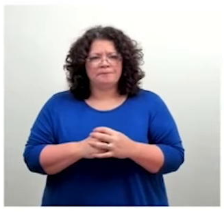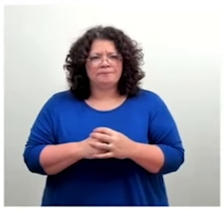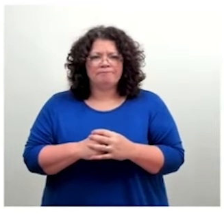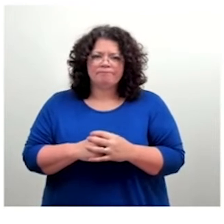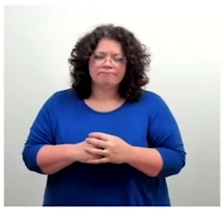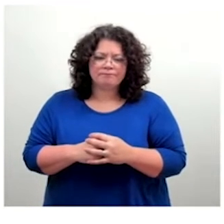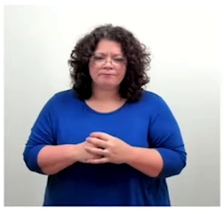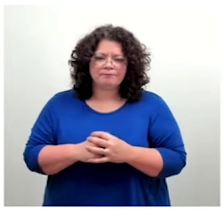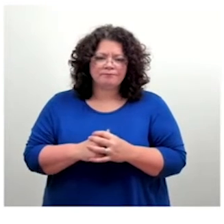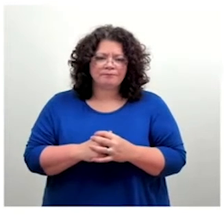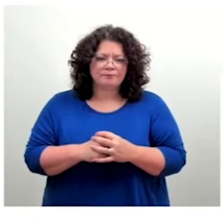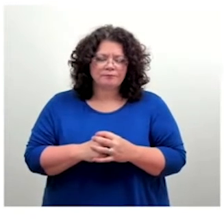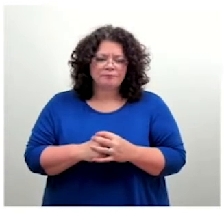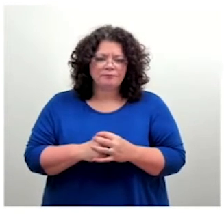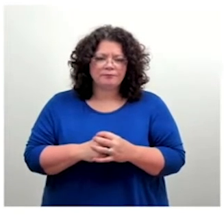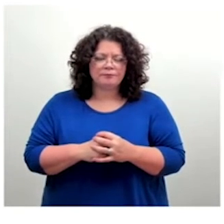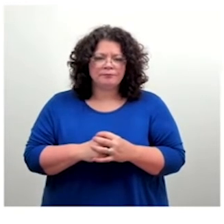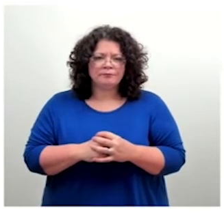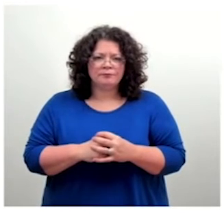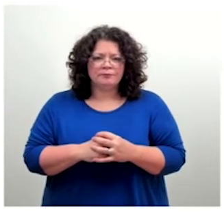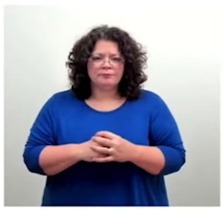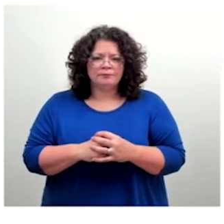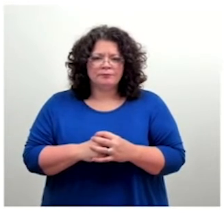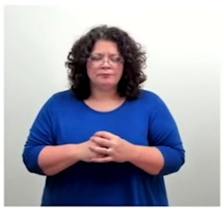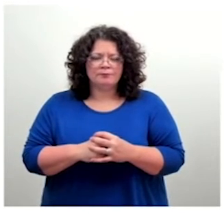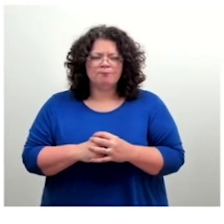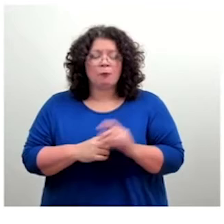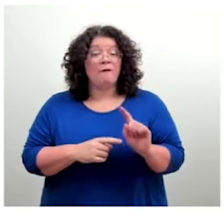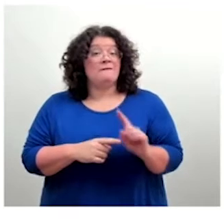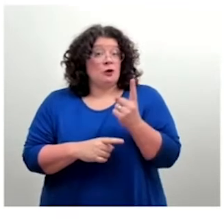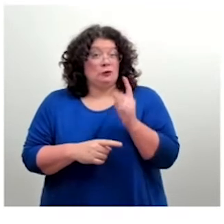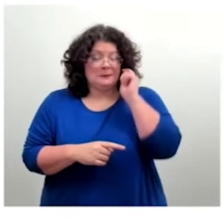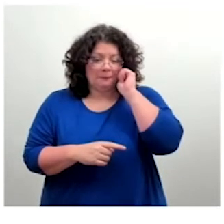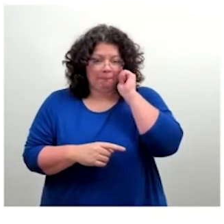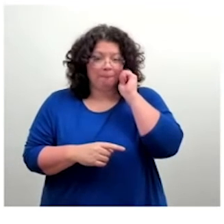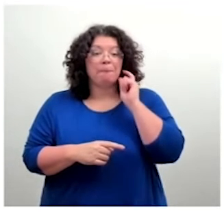So firstly, let's talk about language and how the structure of content can be made accessible.